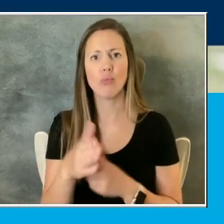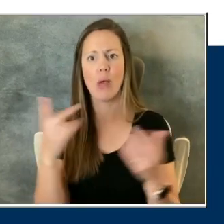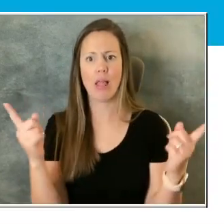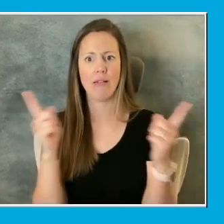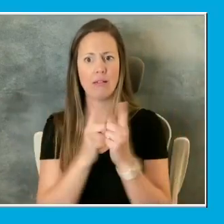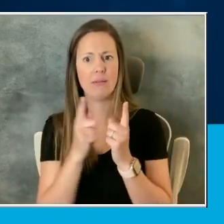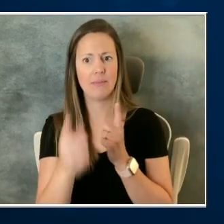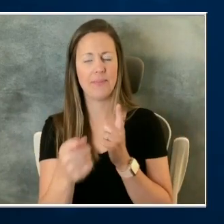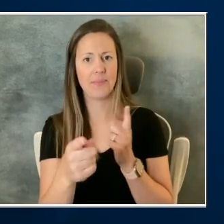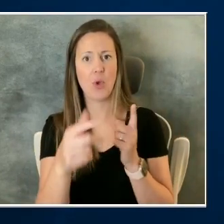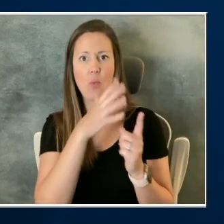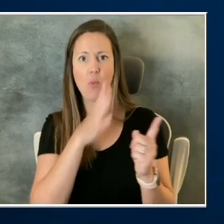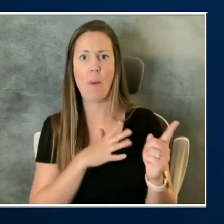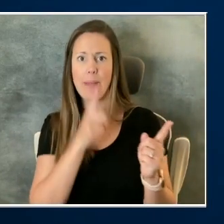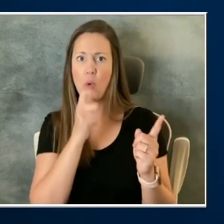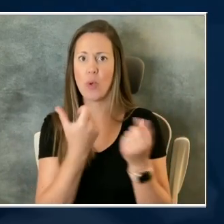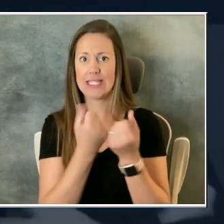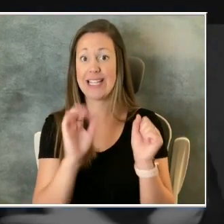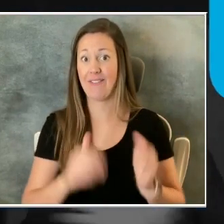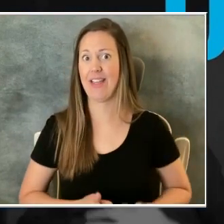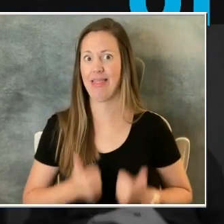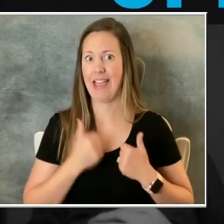saved his life. Tuesday at 8.